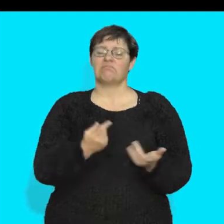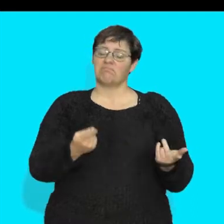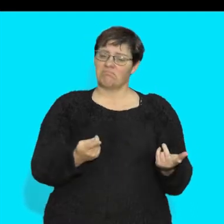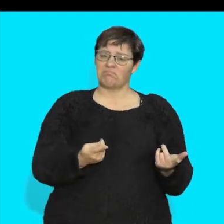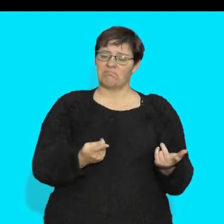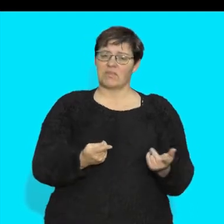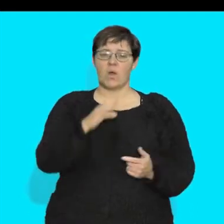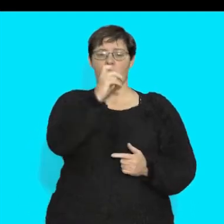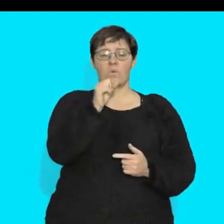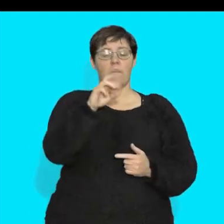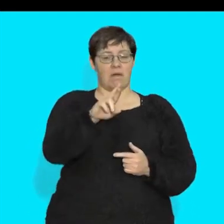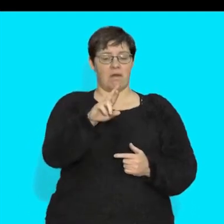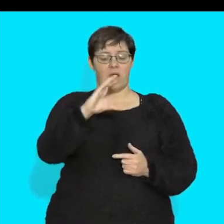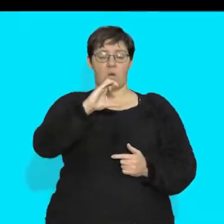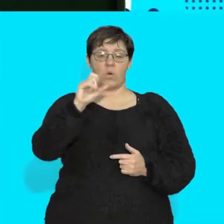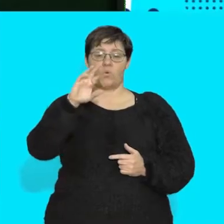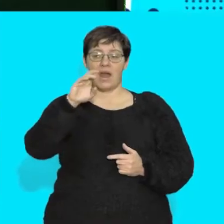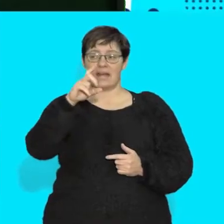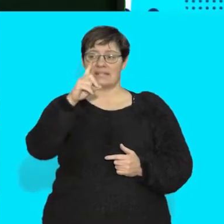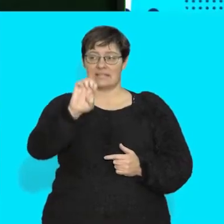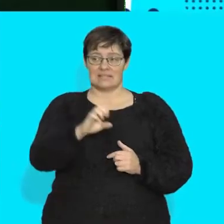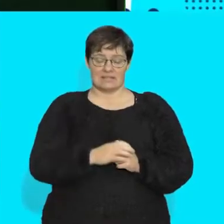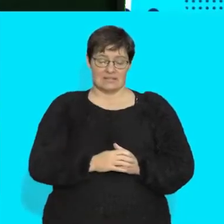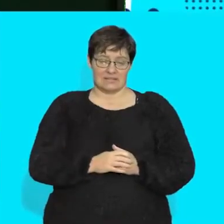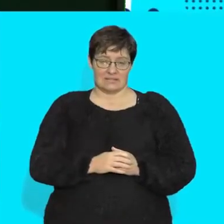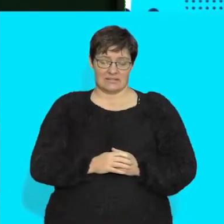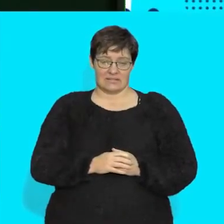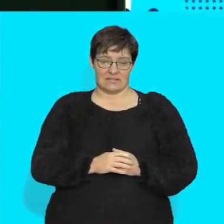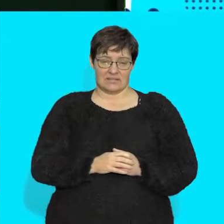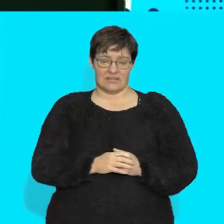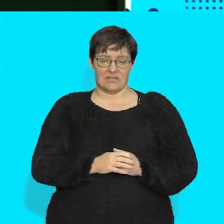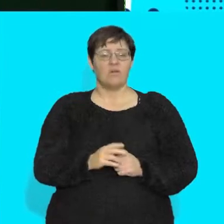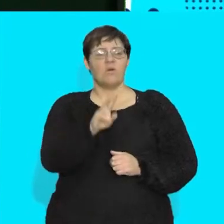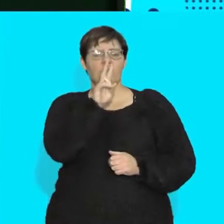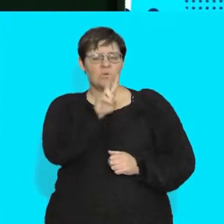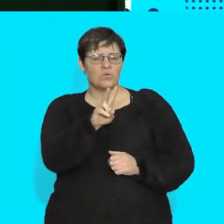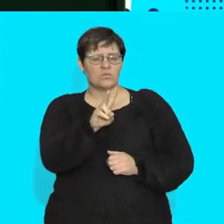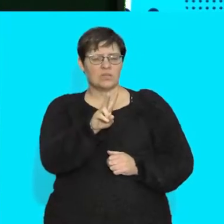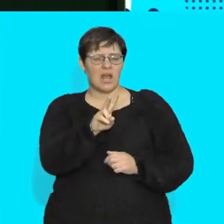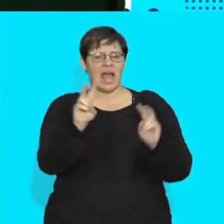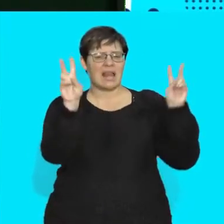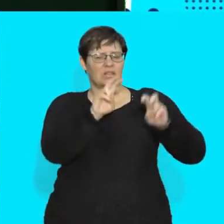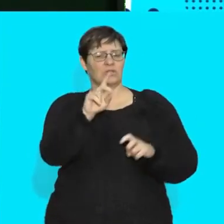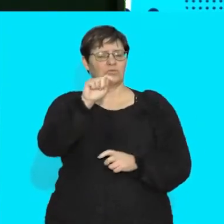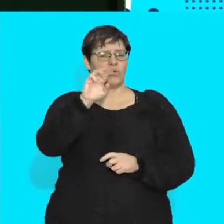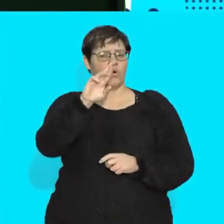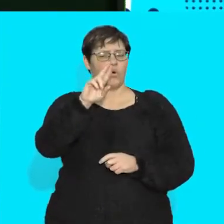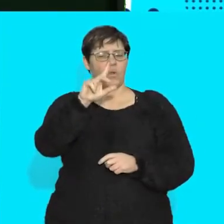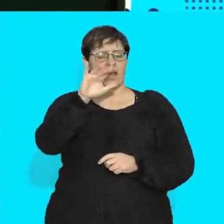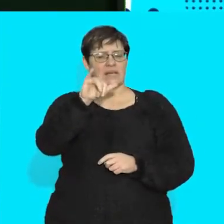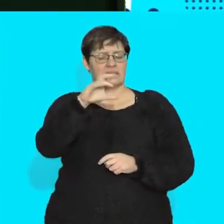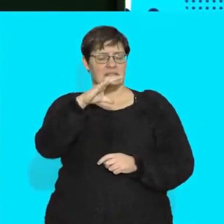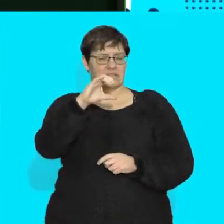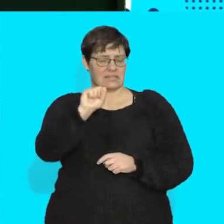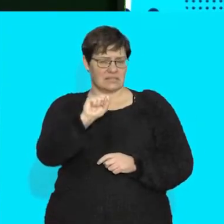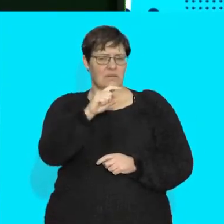electrolysis of copper chloride. Now, do you remember that when we use electrolysis, we've got a solution of